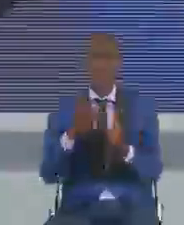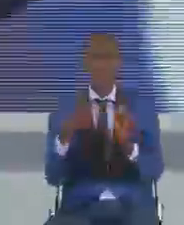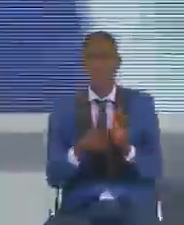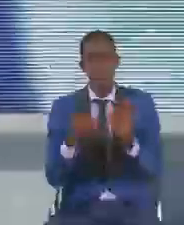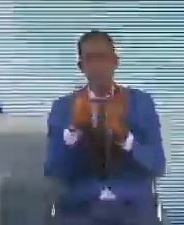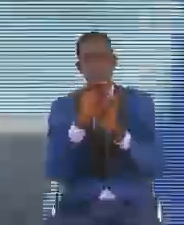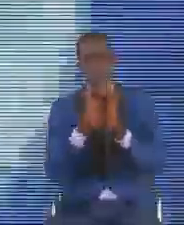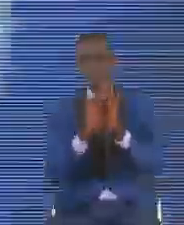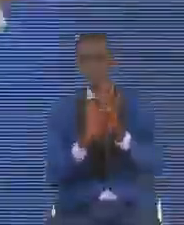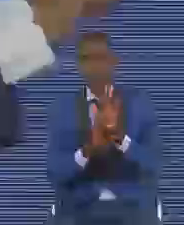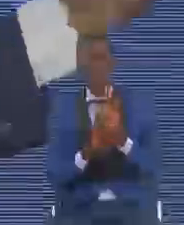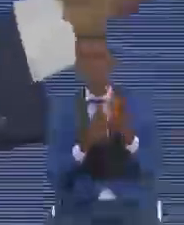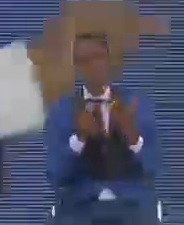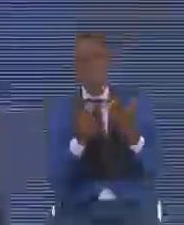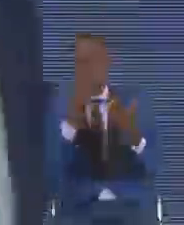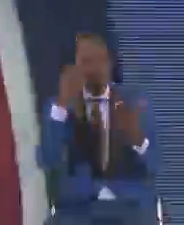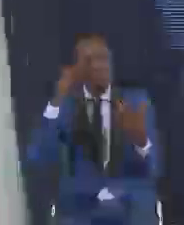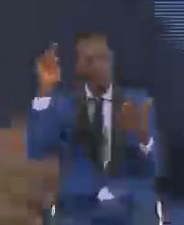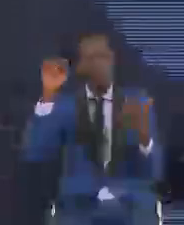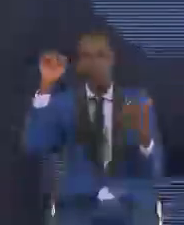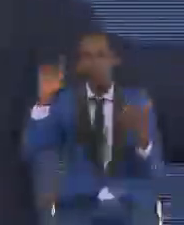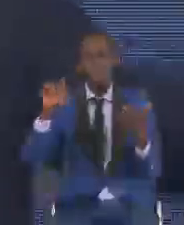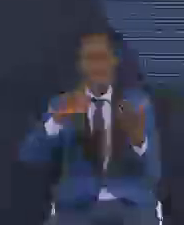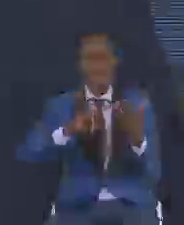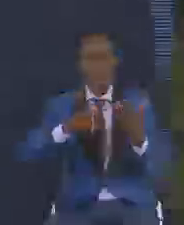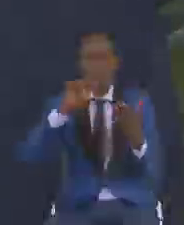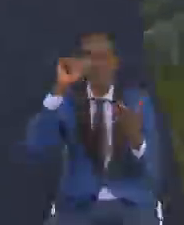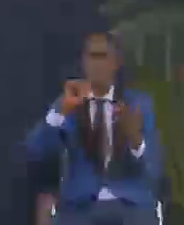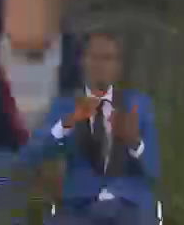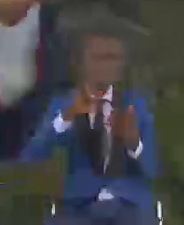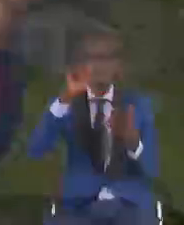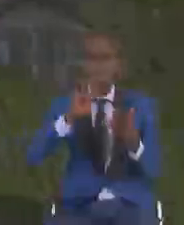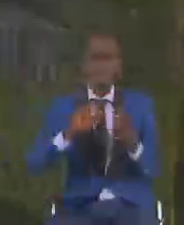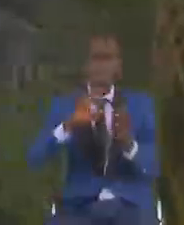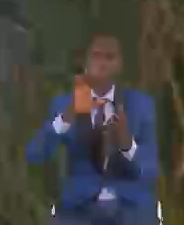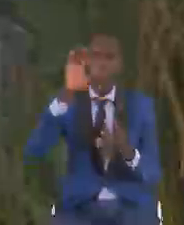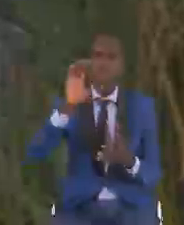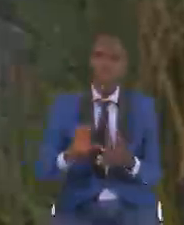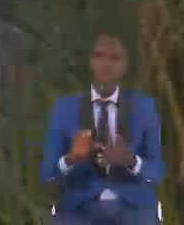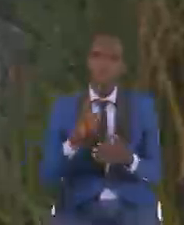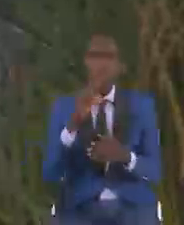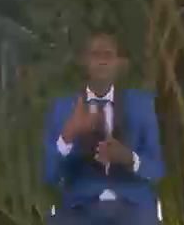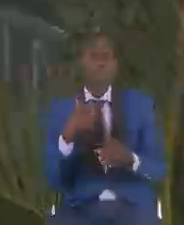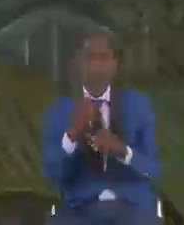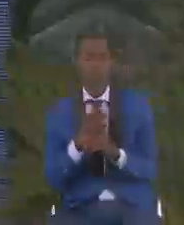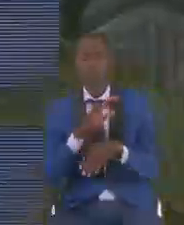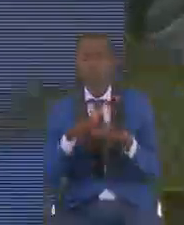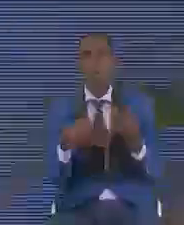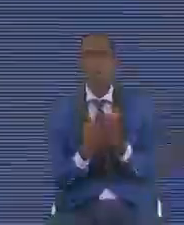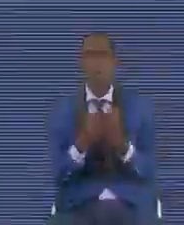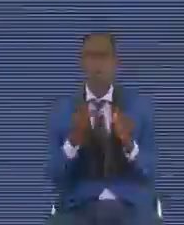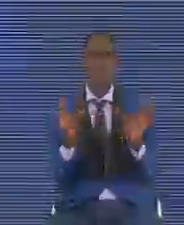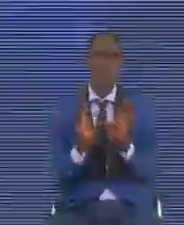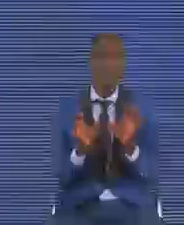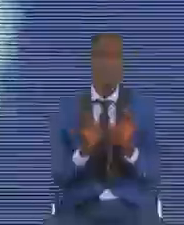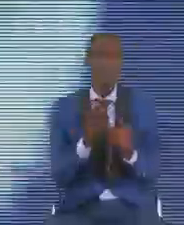that subject distinction, that subject credit, and on, and you got a certificate. And since